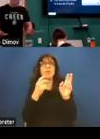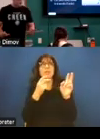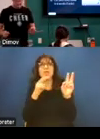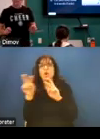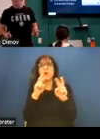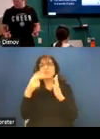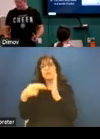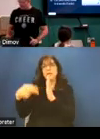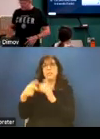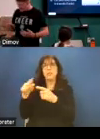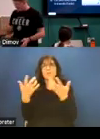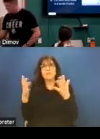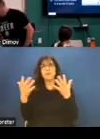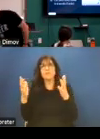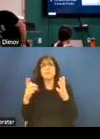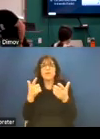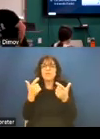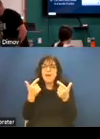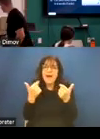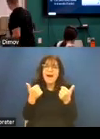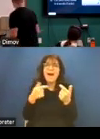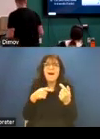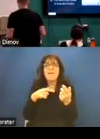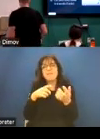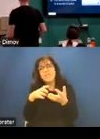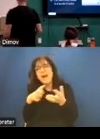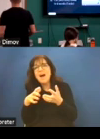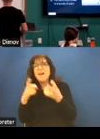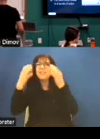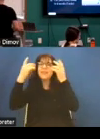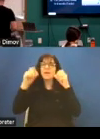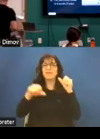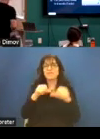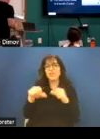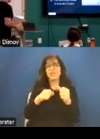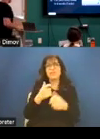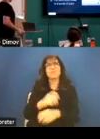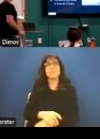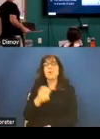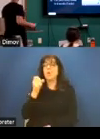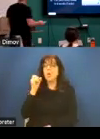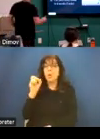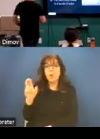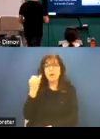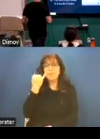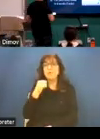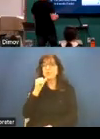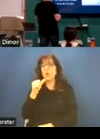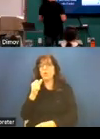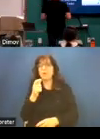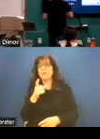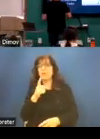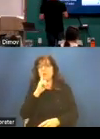Once they're done, we're just gonna look and laugh and think about each other. Or if you don't put your names